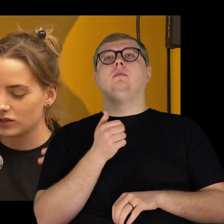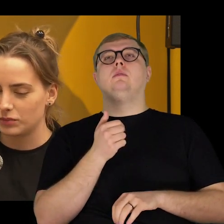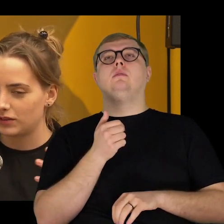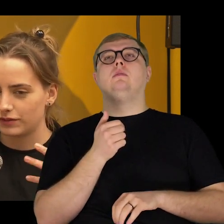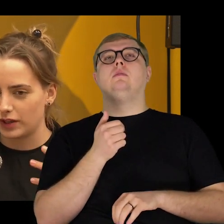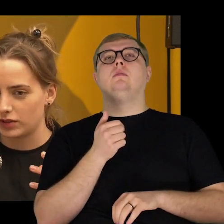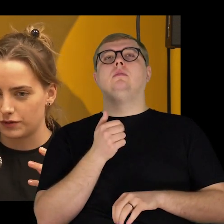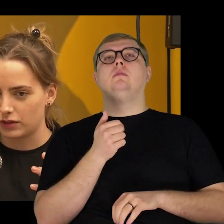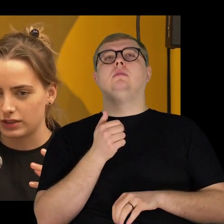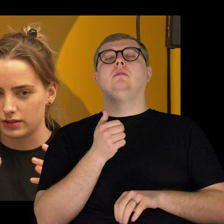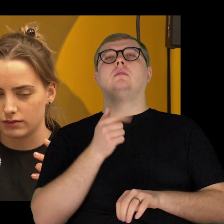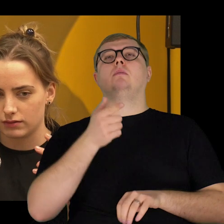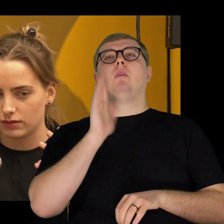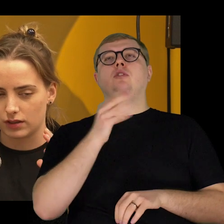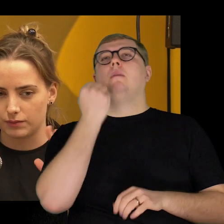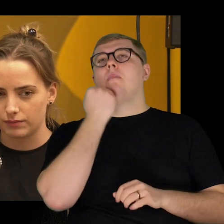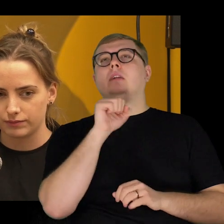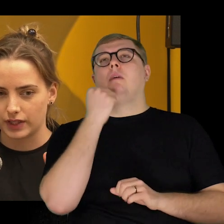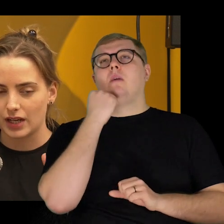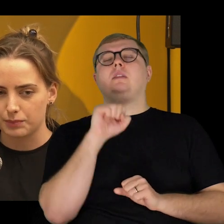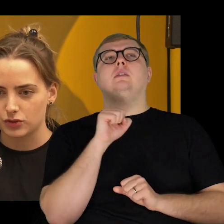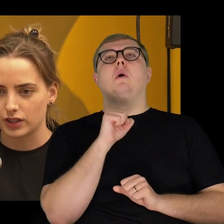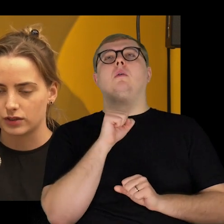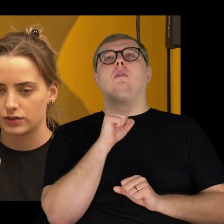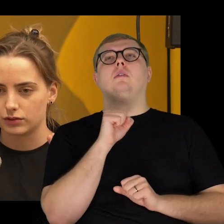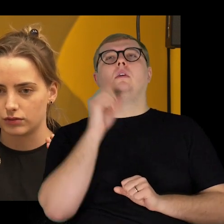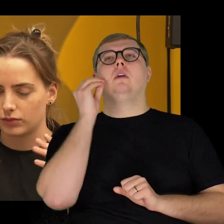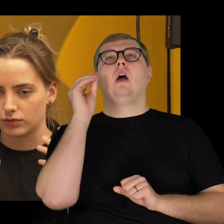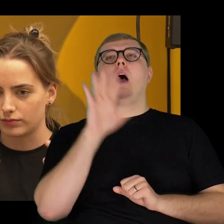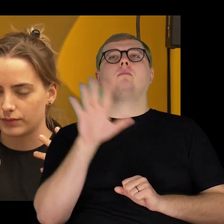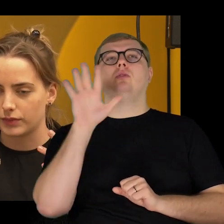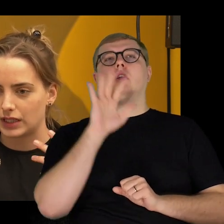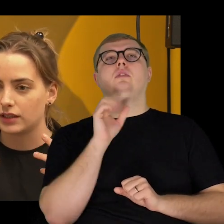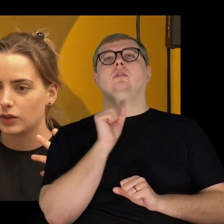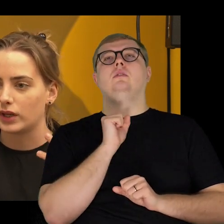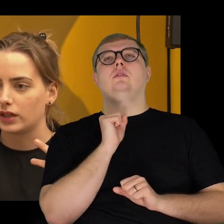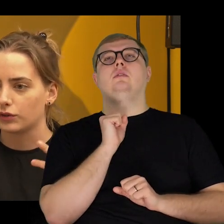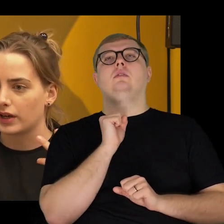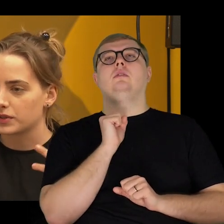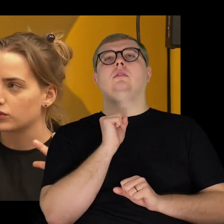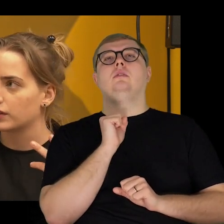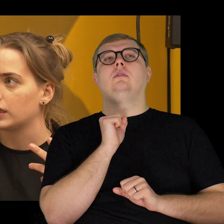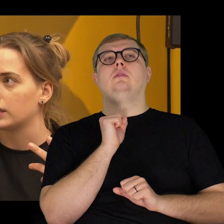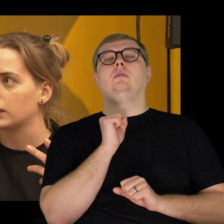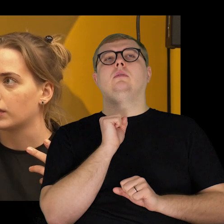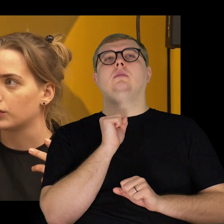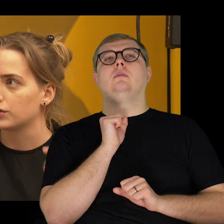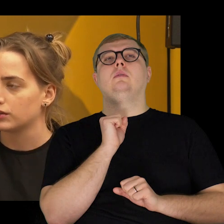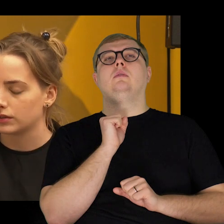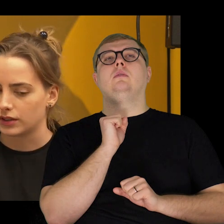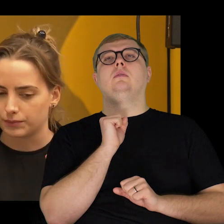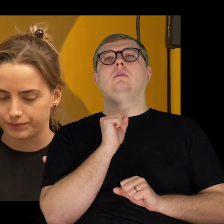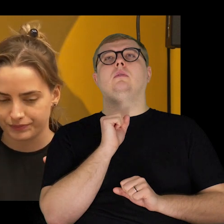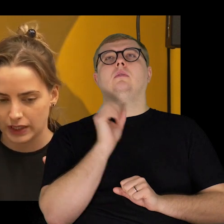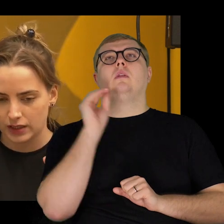It's going to be very, very like abstract, or in the way of abstract thinking about